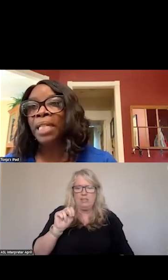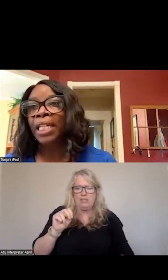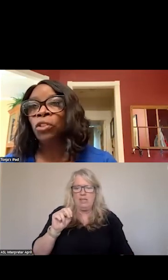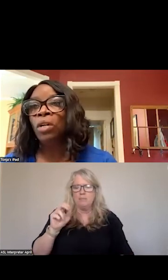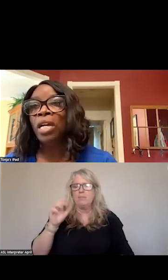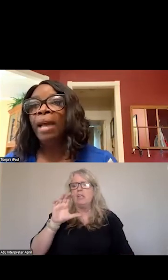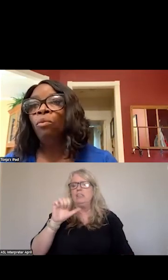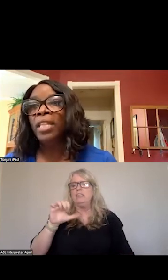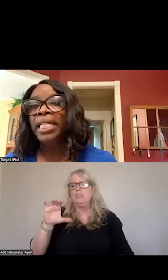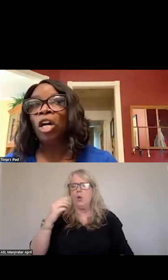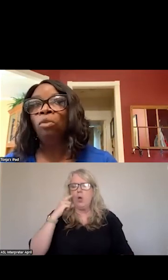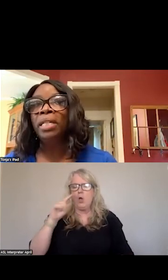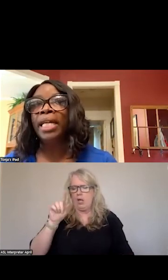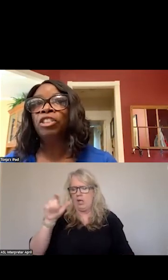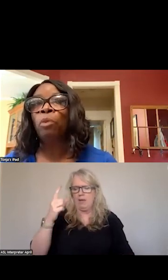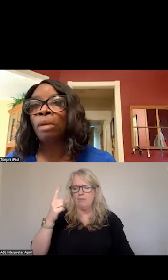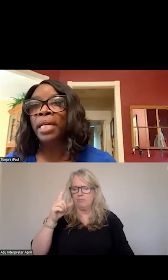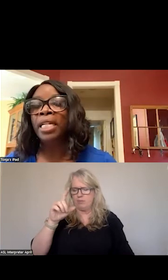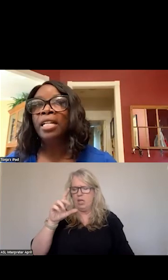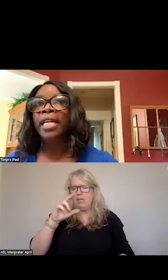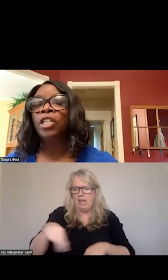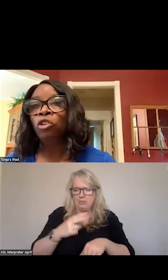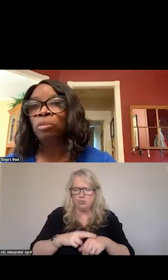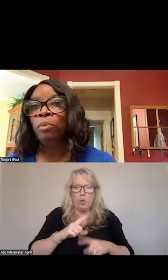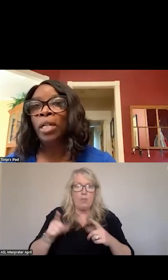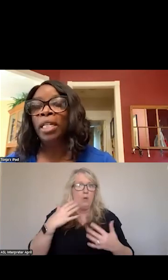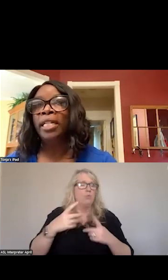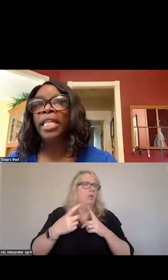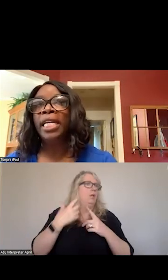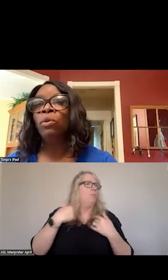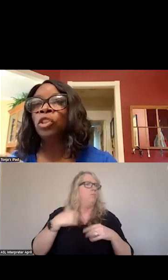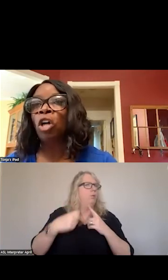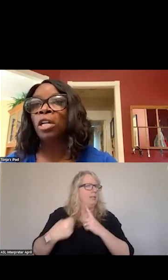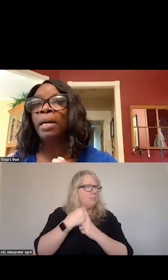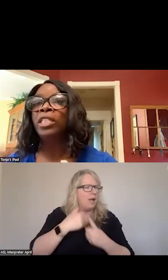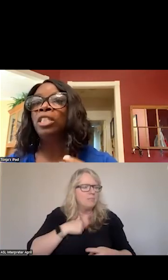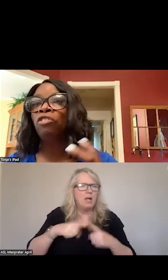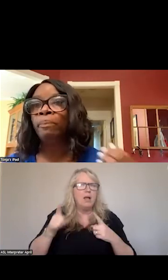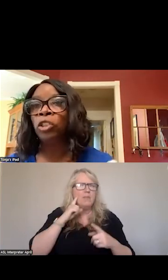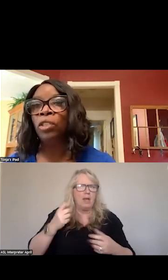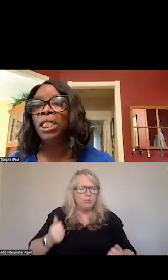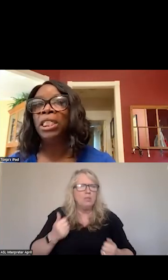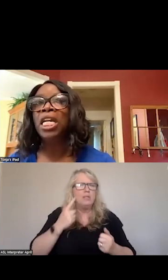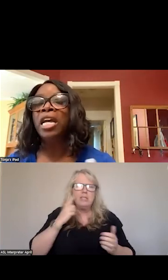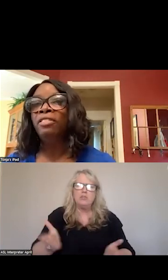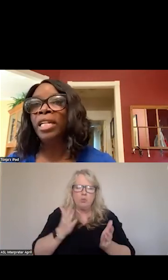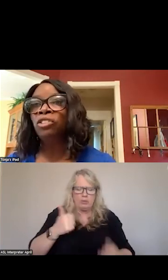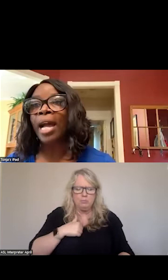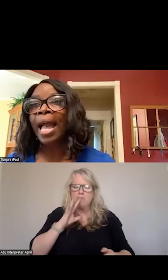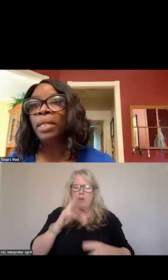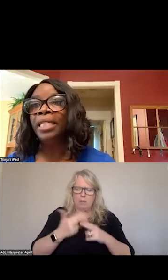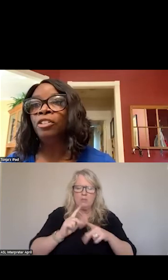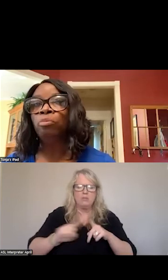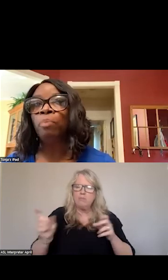NAMI National. And one thing he told me that sparked me, that encouraged me more than anything. And we were talking about these different opportunities and things